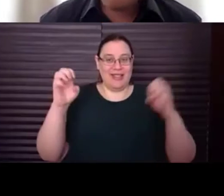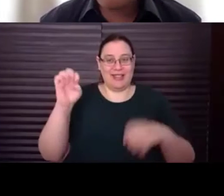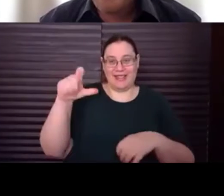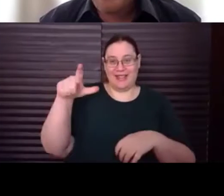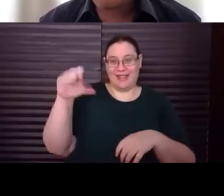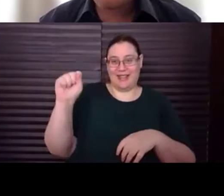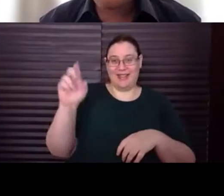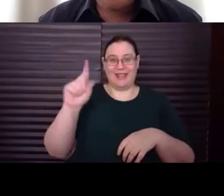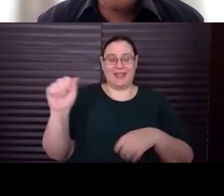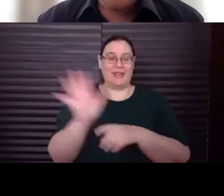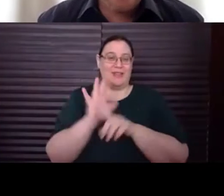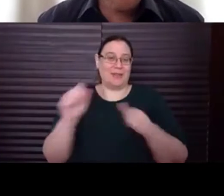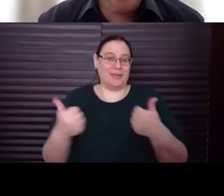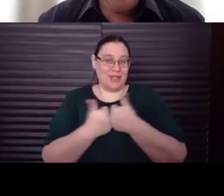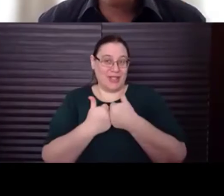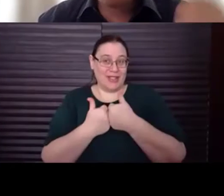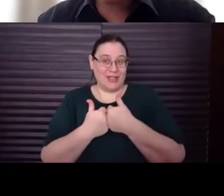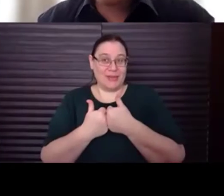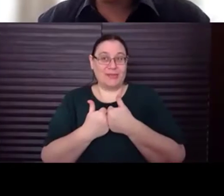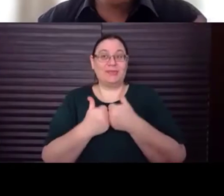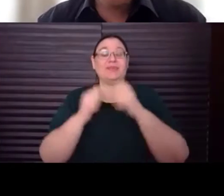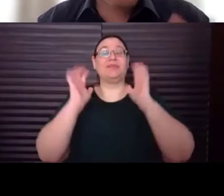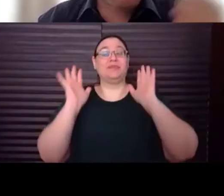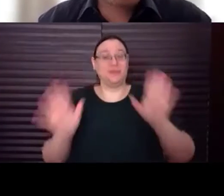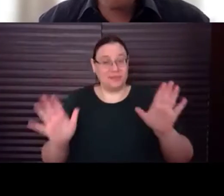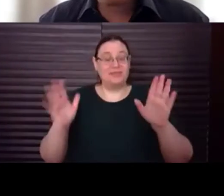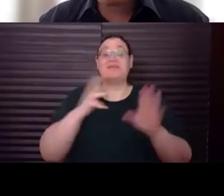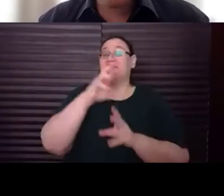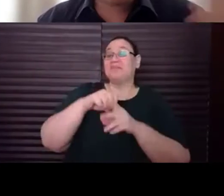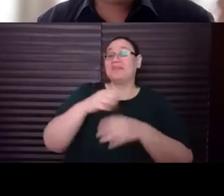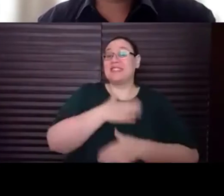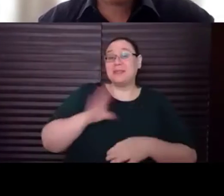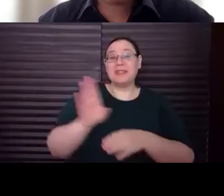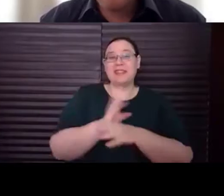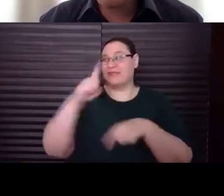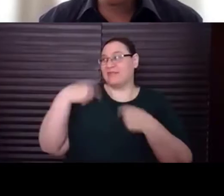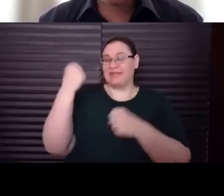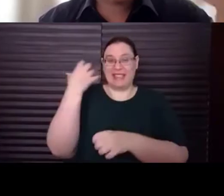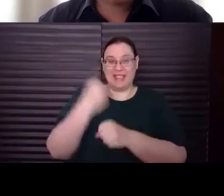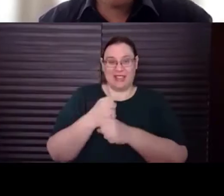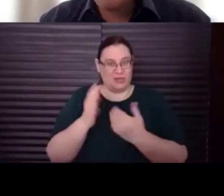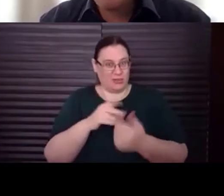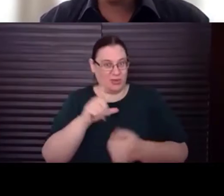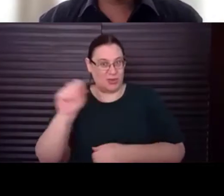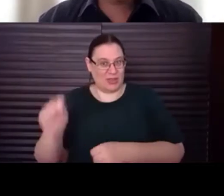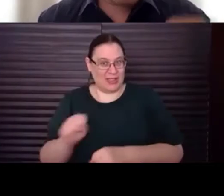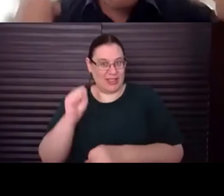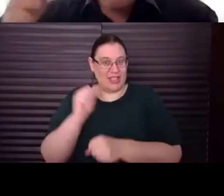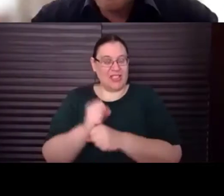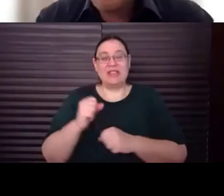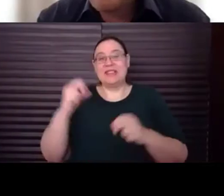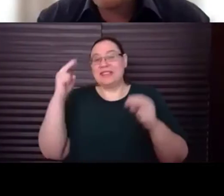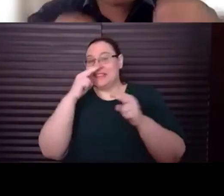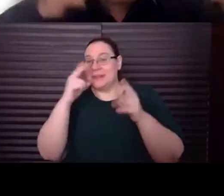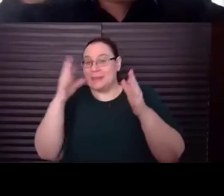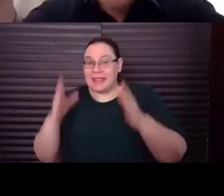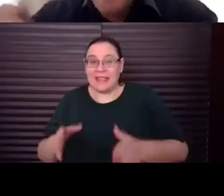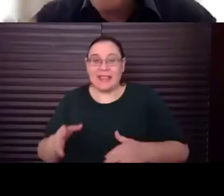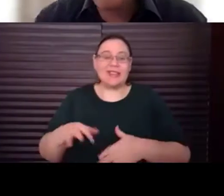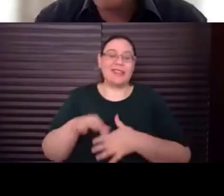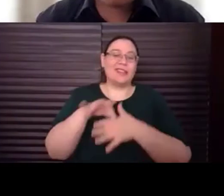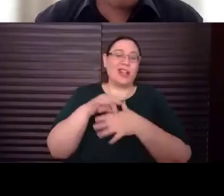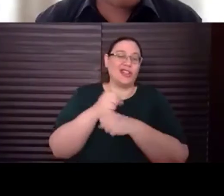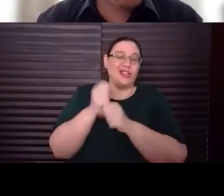Disability Film Challenge. Now, I've been in the entertainment industry for a long time, almost 20 years as a comedian, content creator,